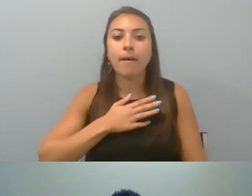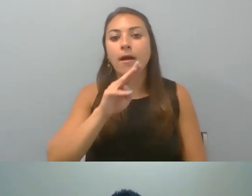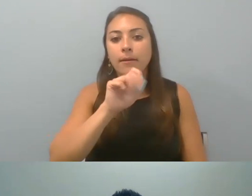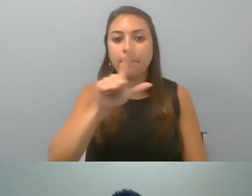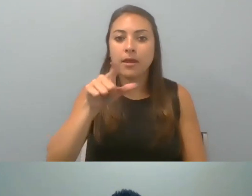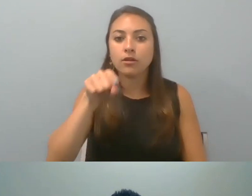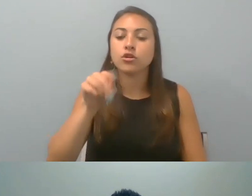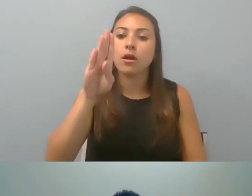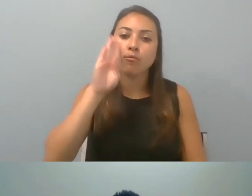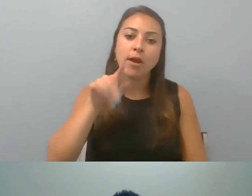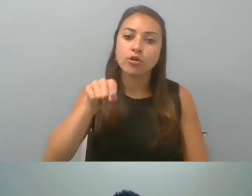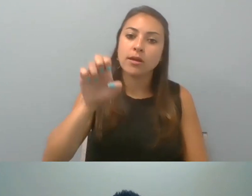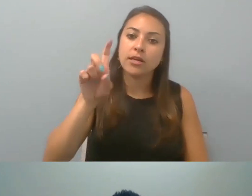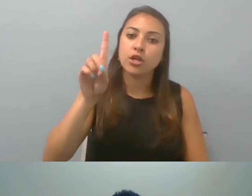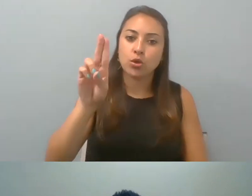mymeal.brown.edu.